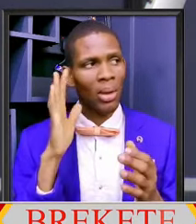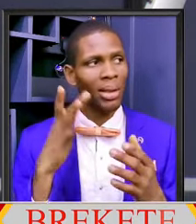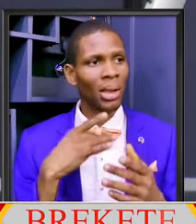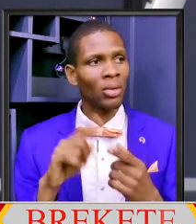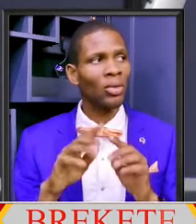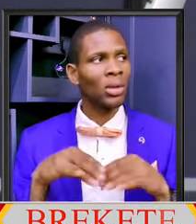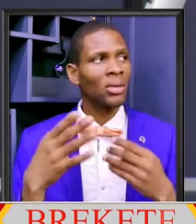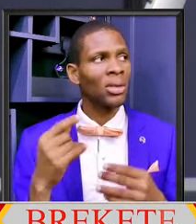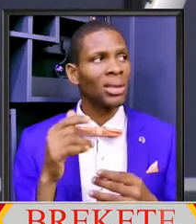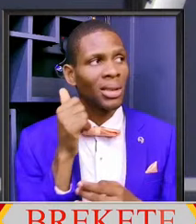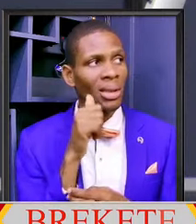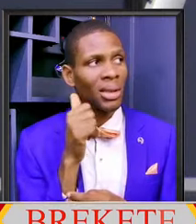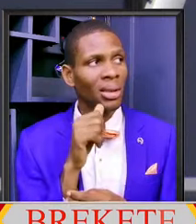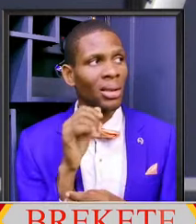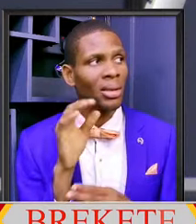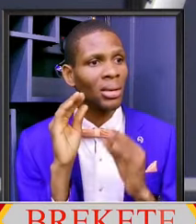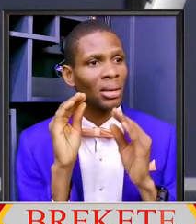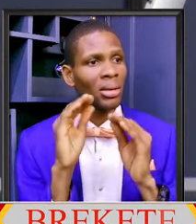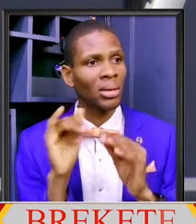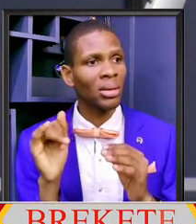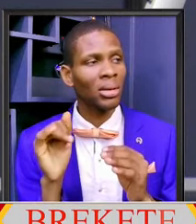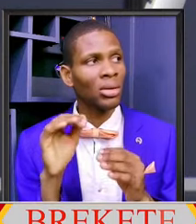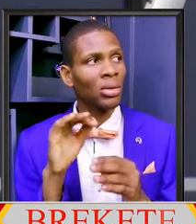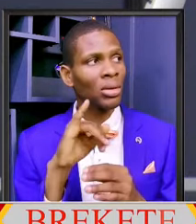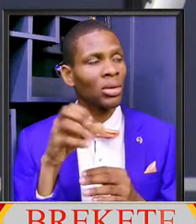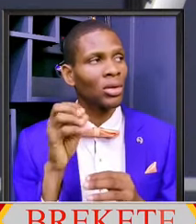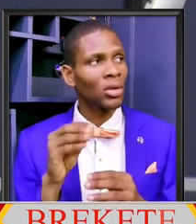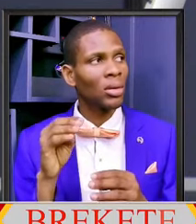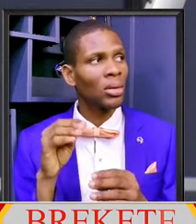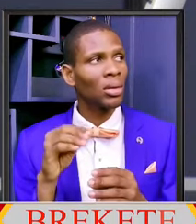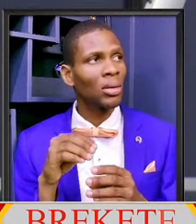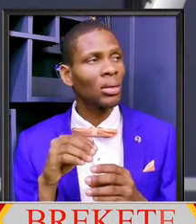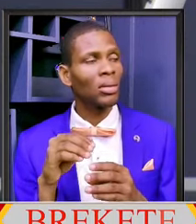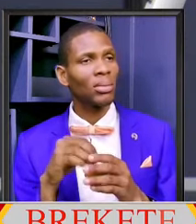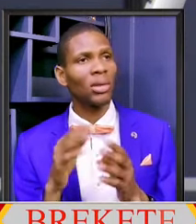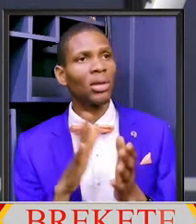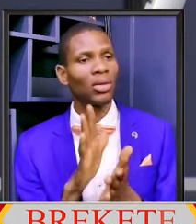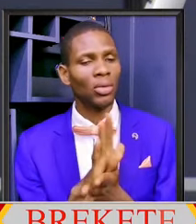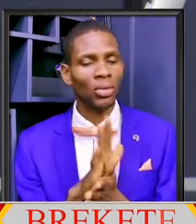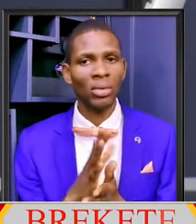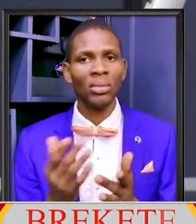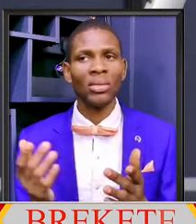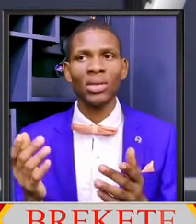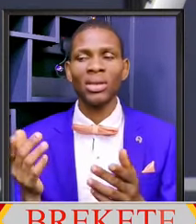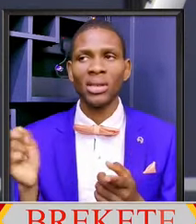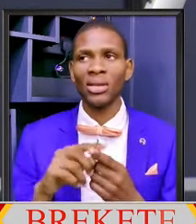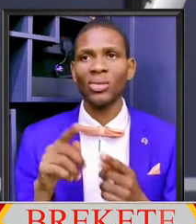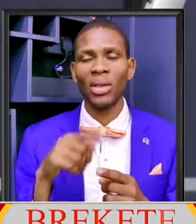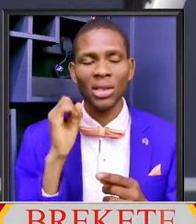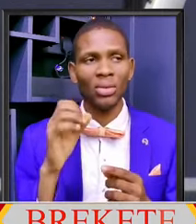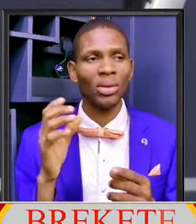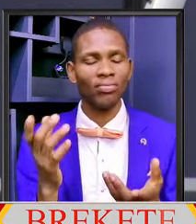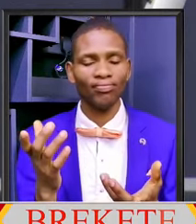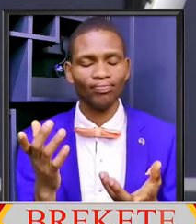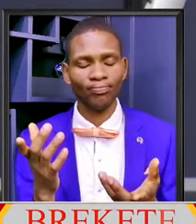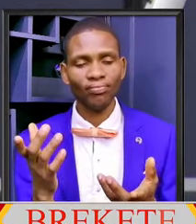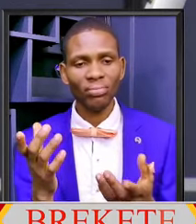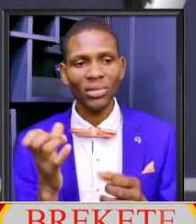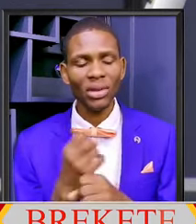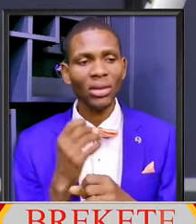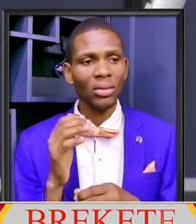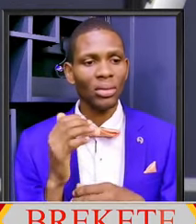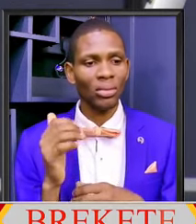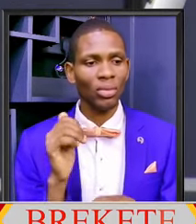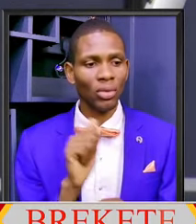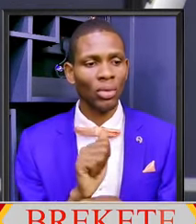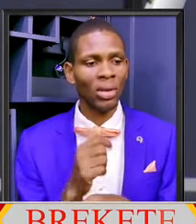to give the girl teaching job in my school in Regasa pending when she will get admission. Let her come to my school